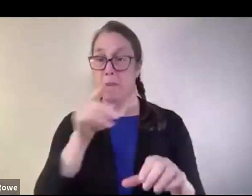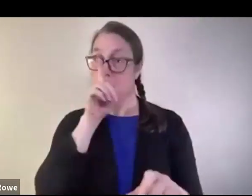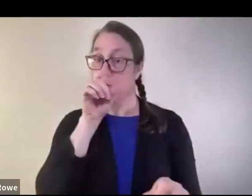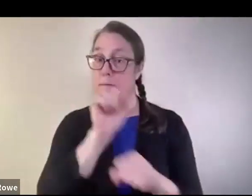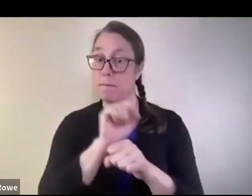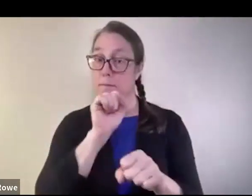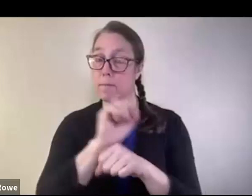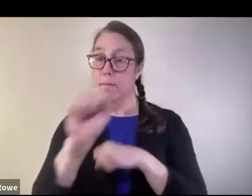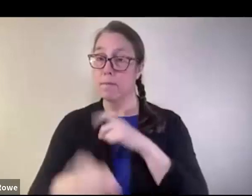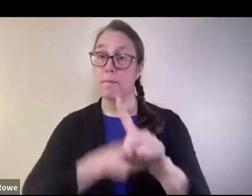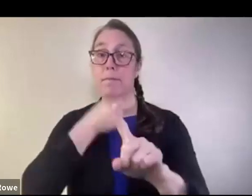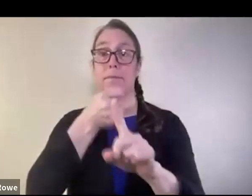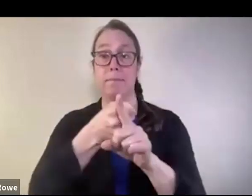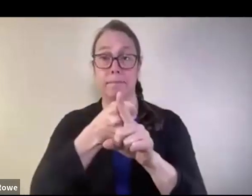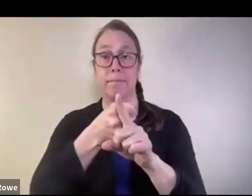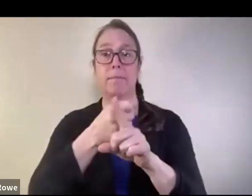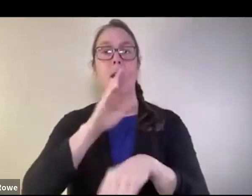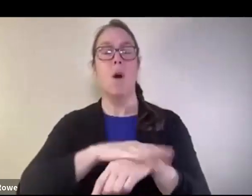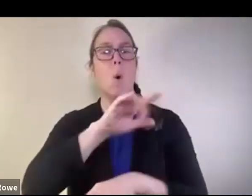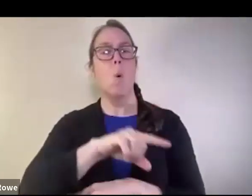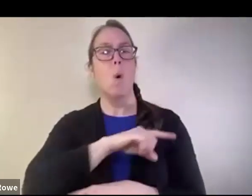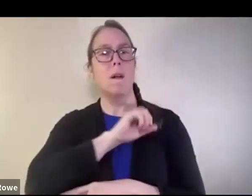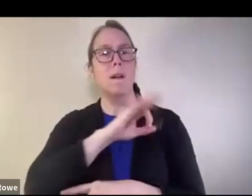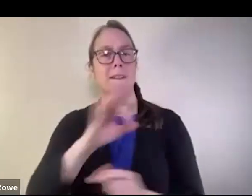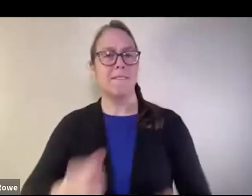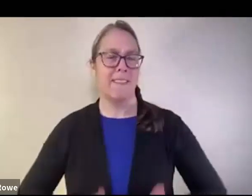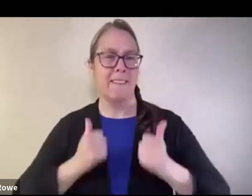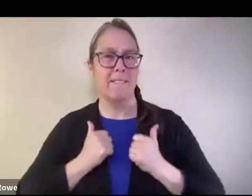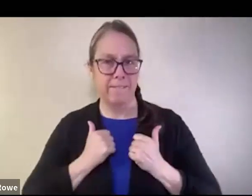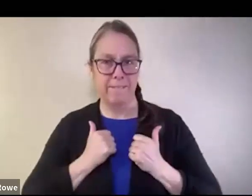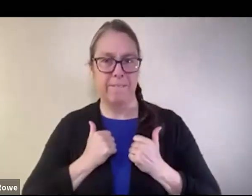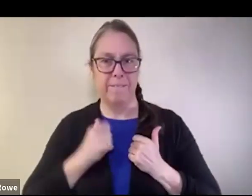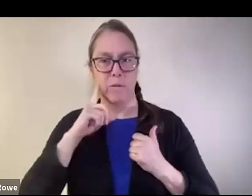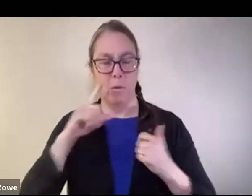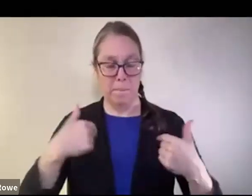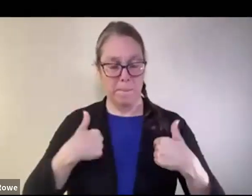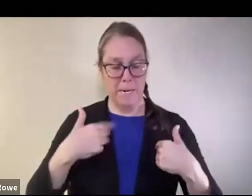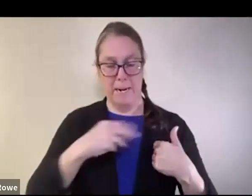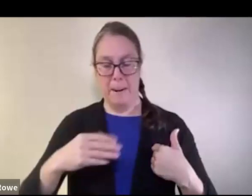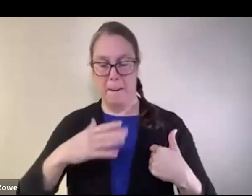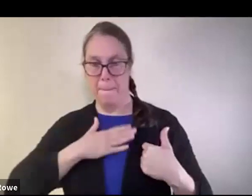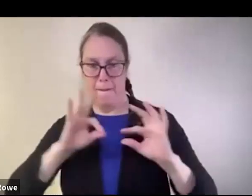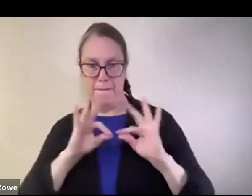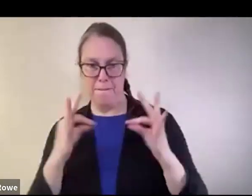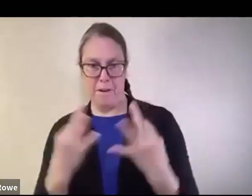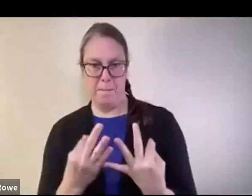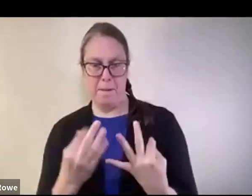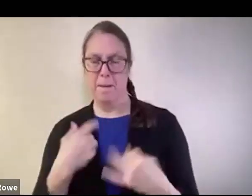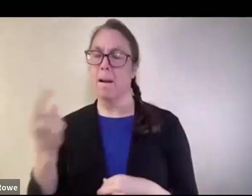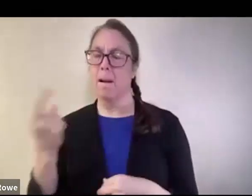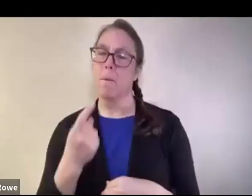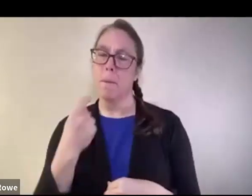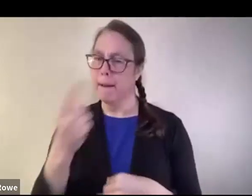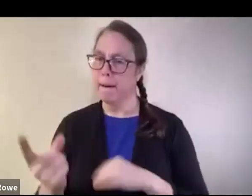a impact on the quality of living for me and my family. I'm always telling people with